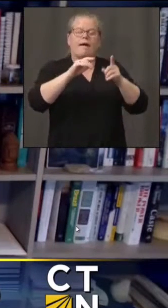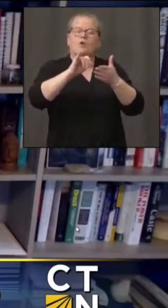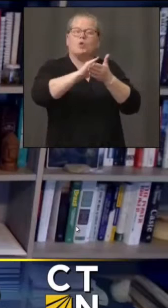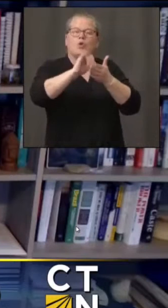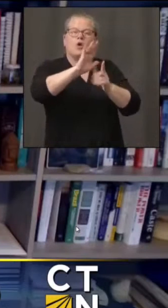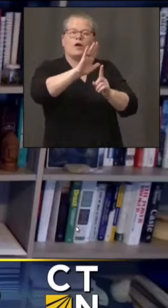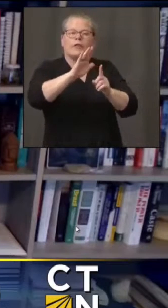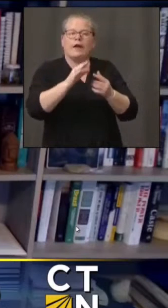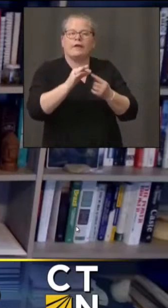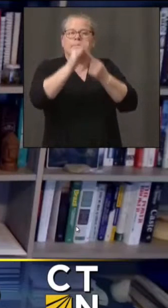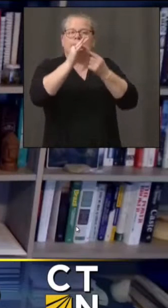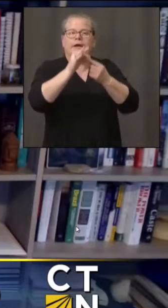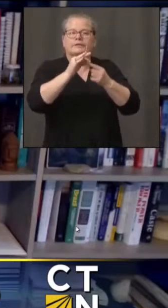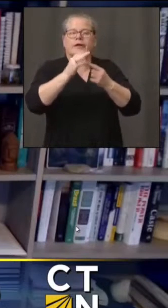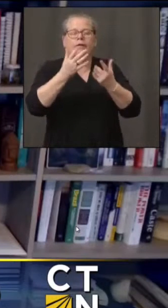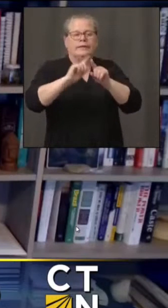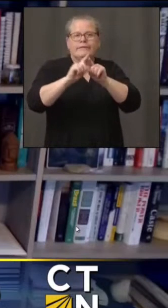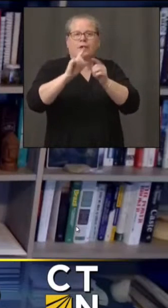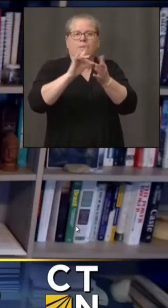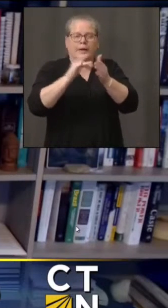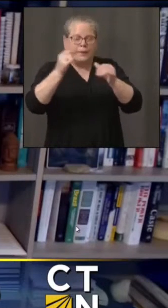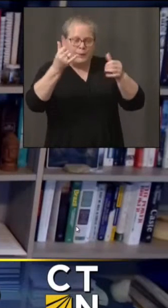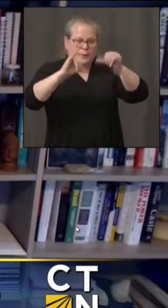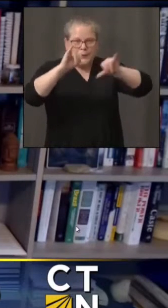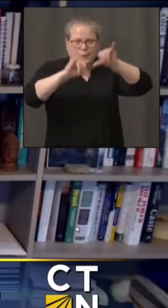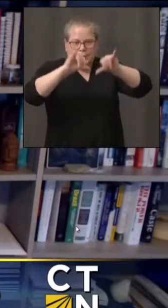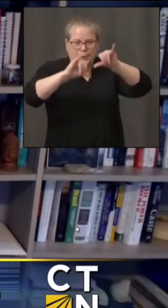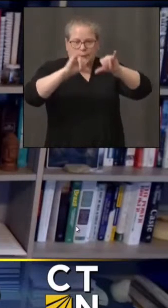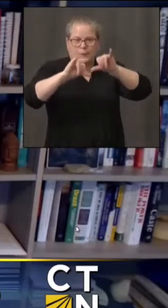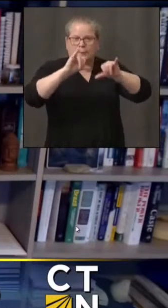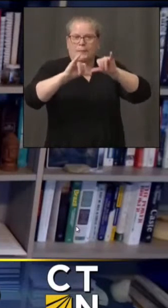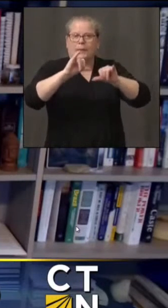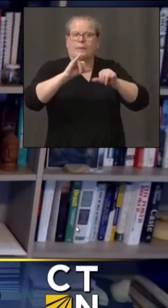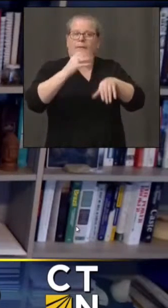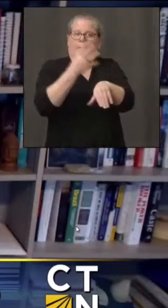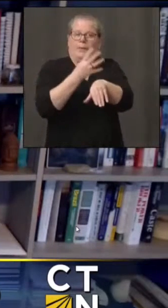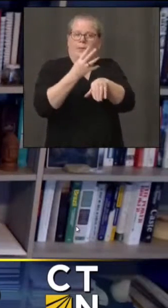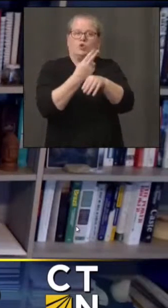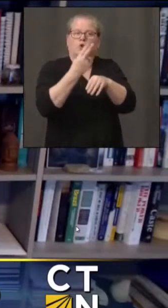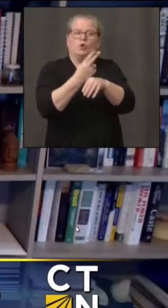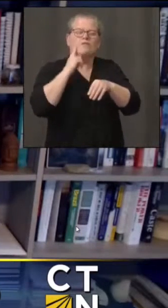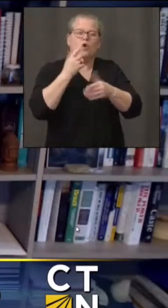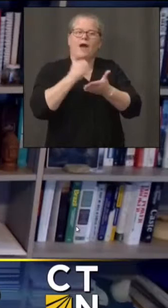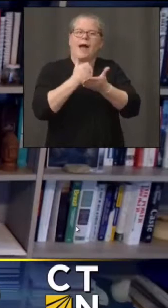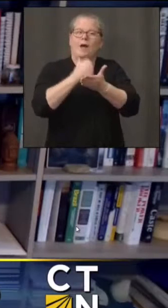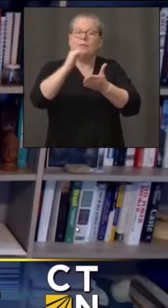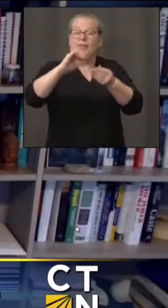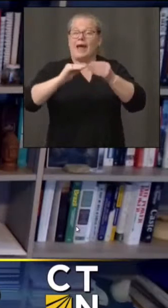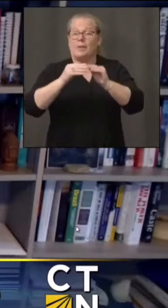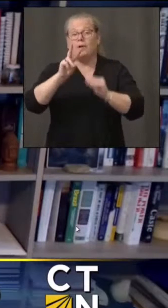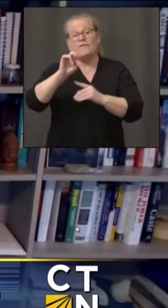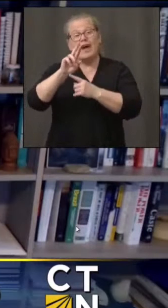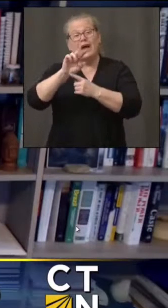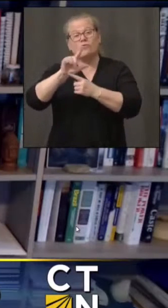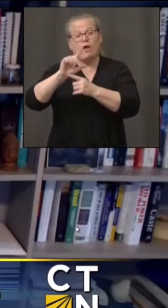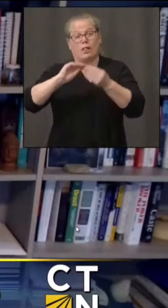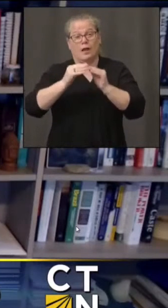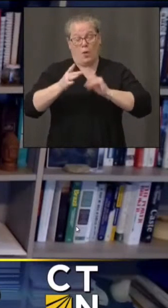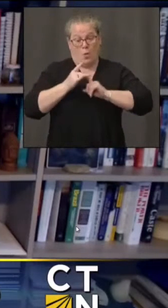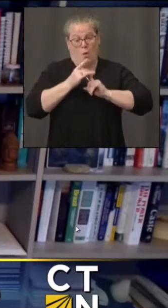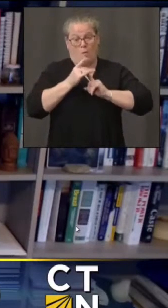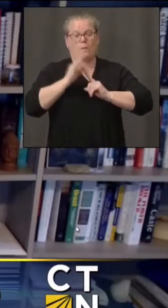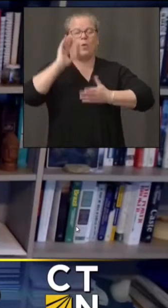decreases. So we have now better ways than we were back in April and March and April in treating